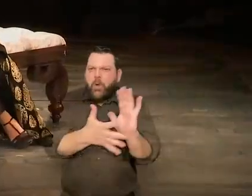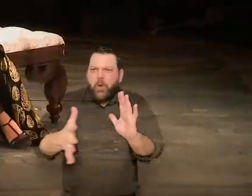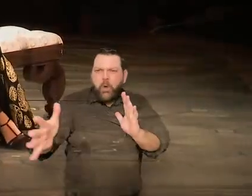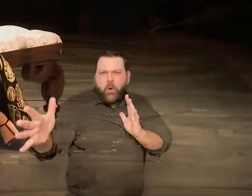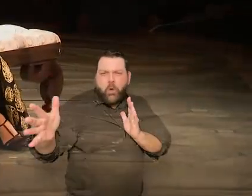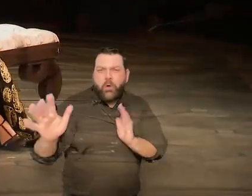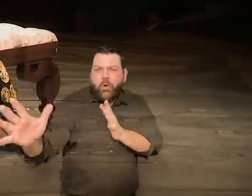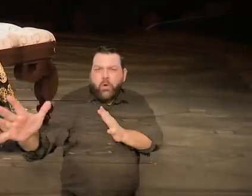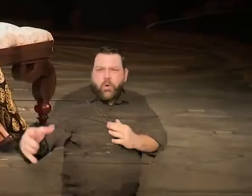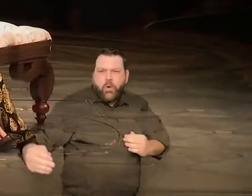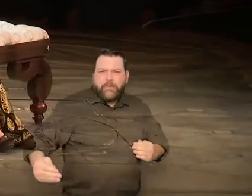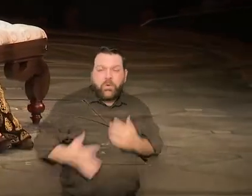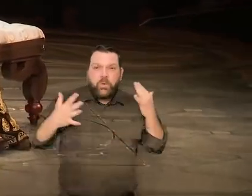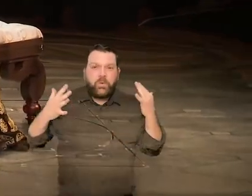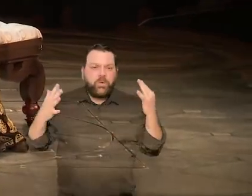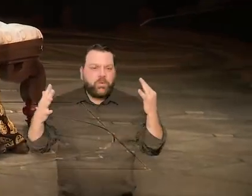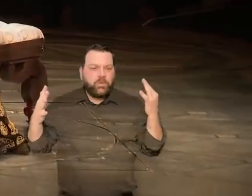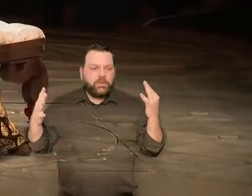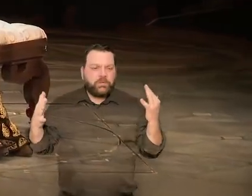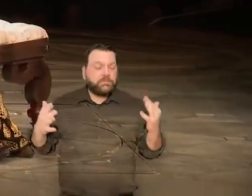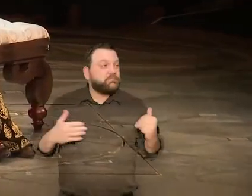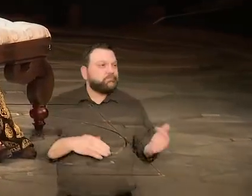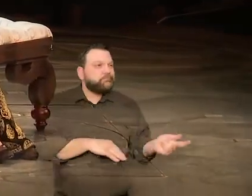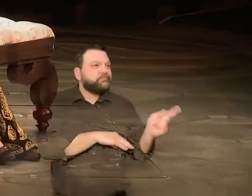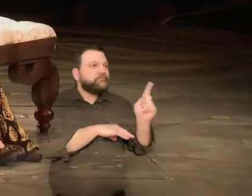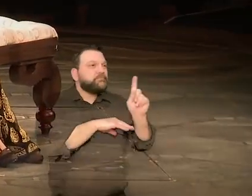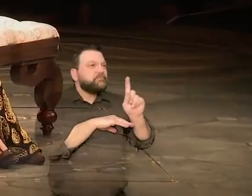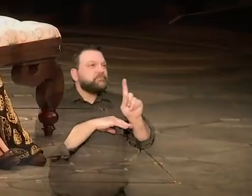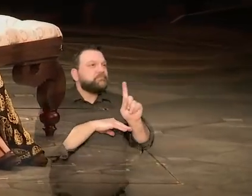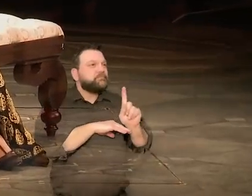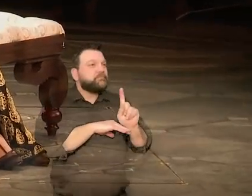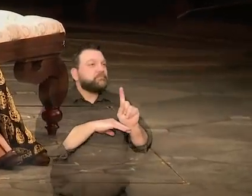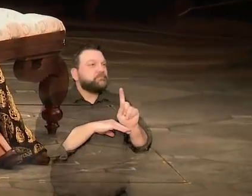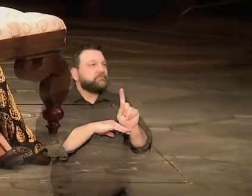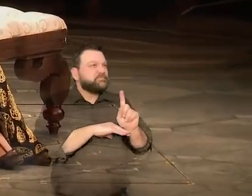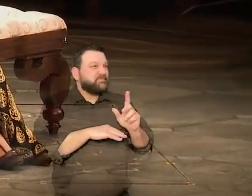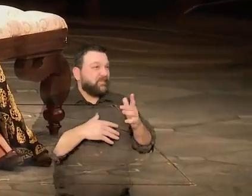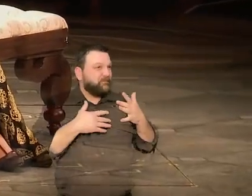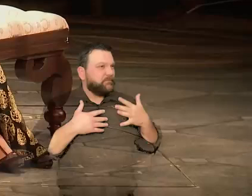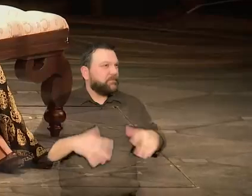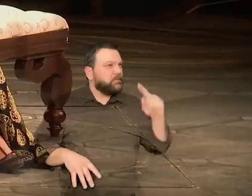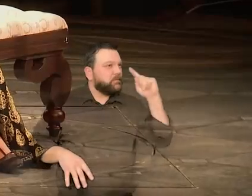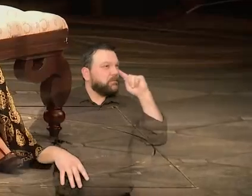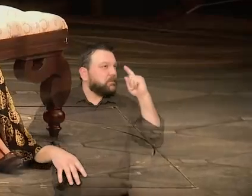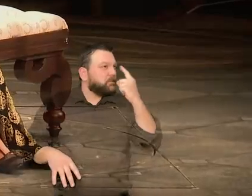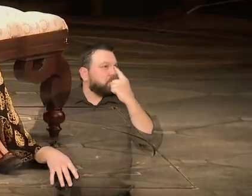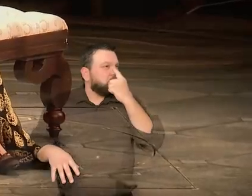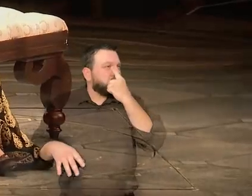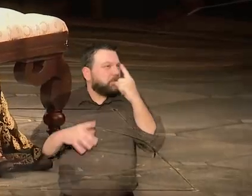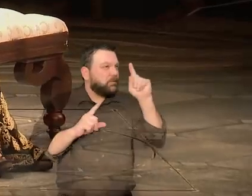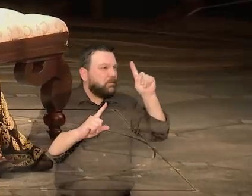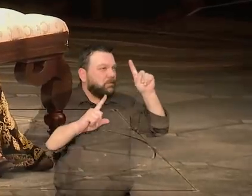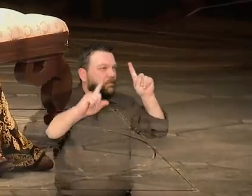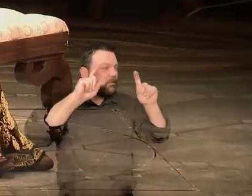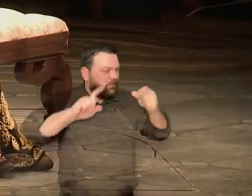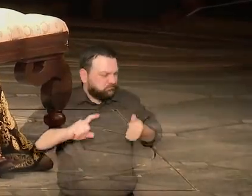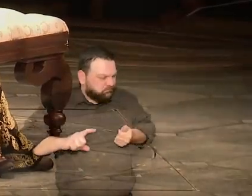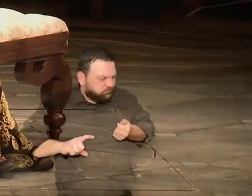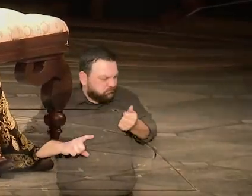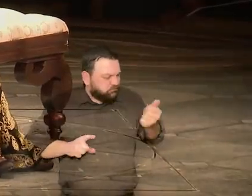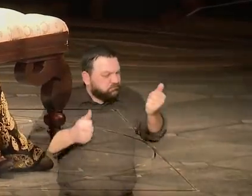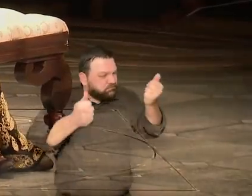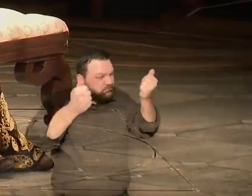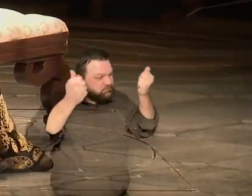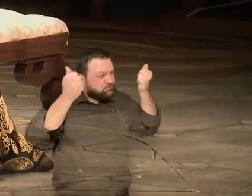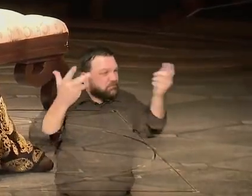No words can tell the stories my eyes tell. Watch me when I frown. You